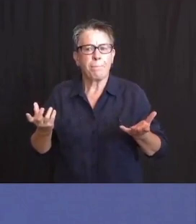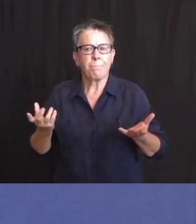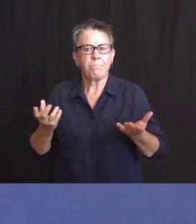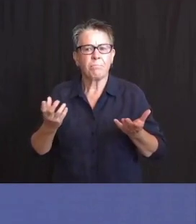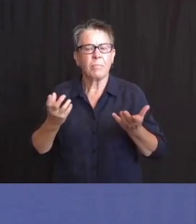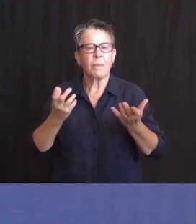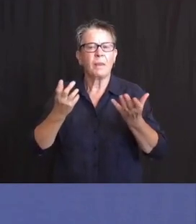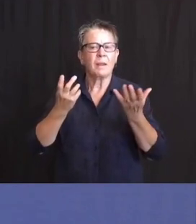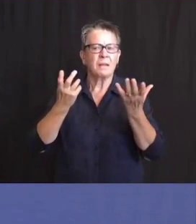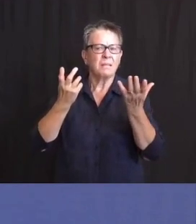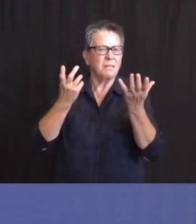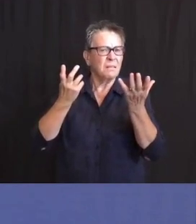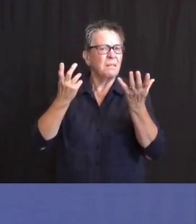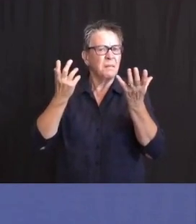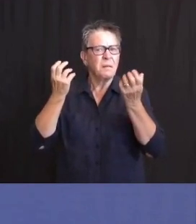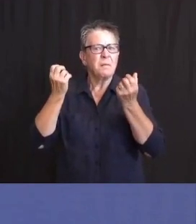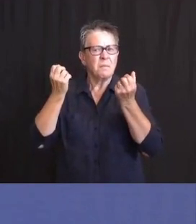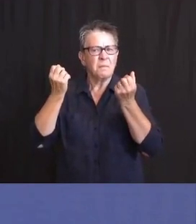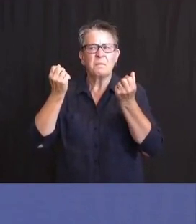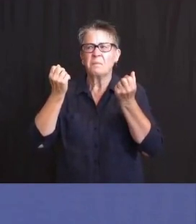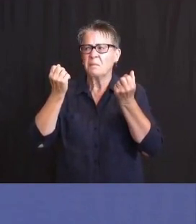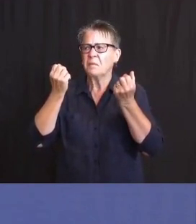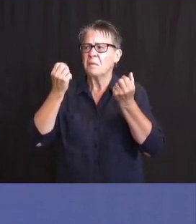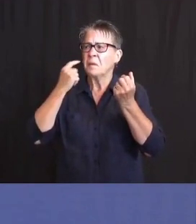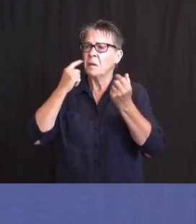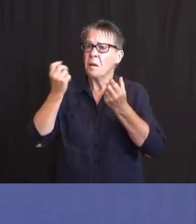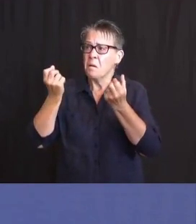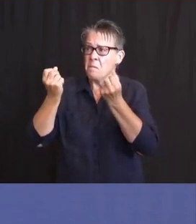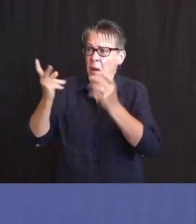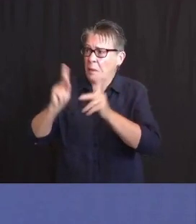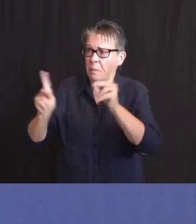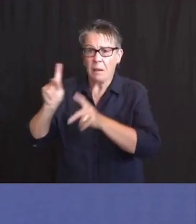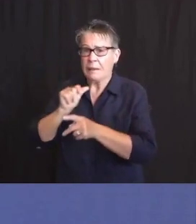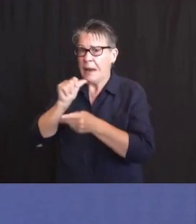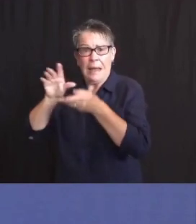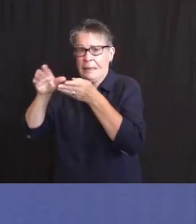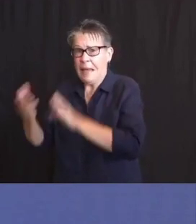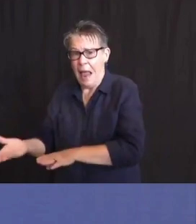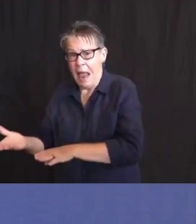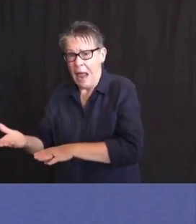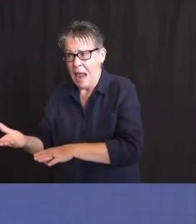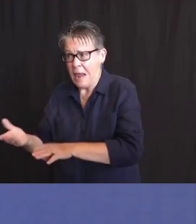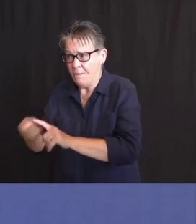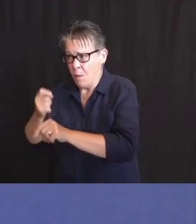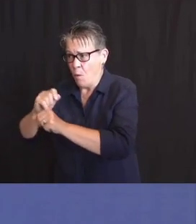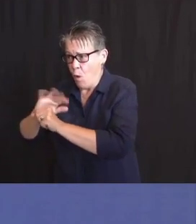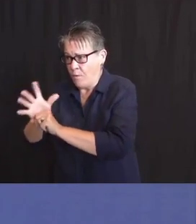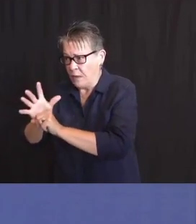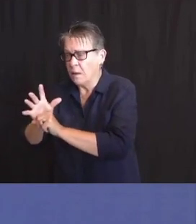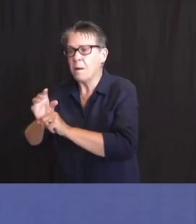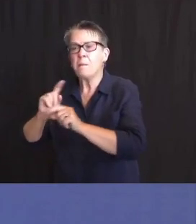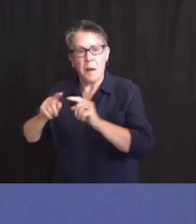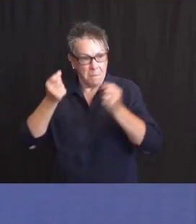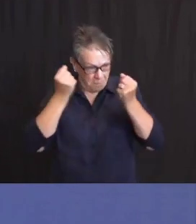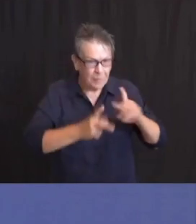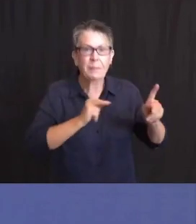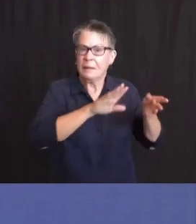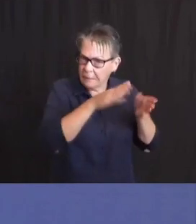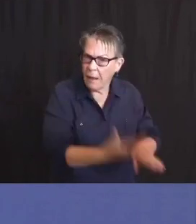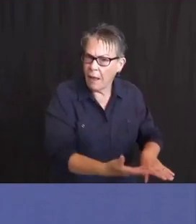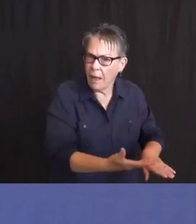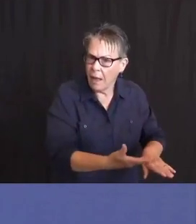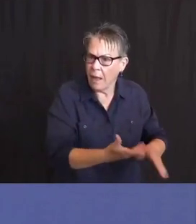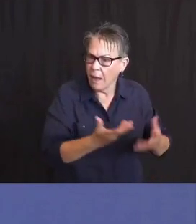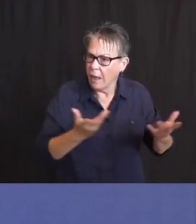folks who have lost their lives, it is in addition to that. You may get through this, as most people do, but you may bring with you